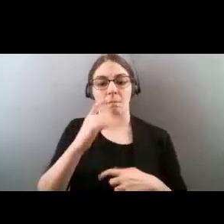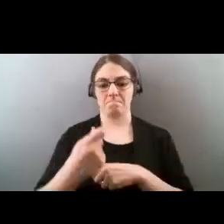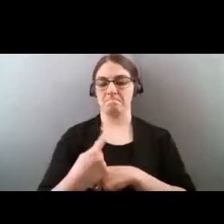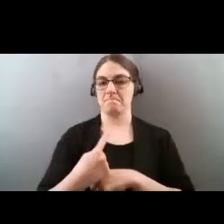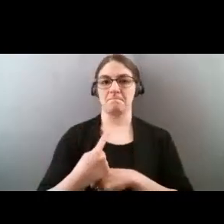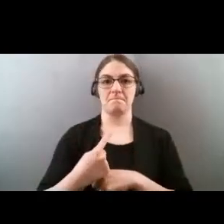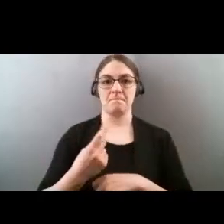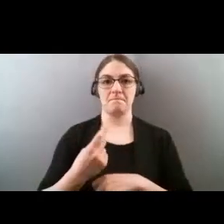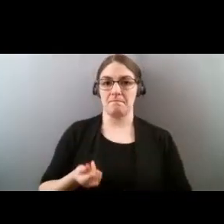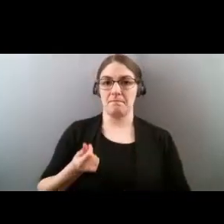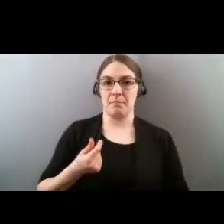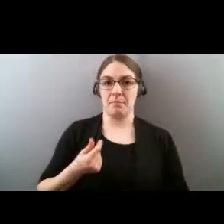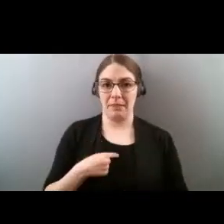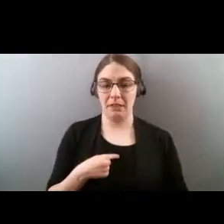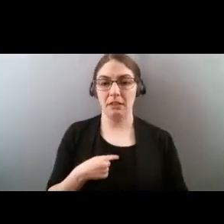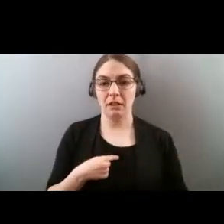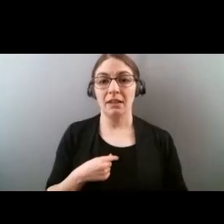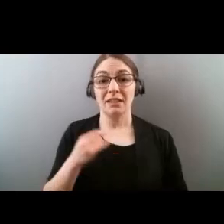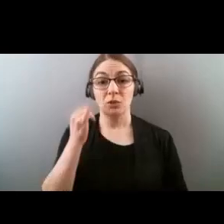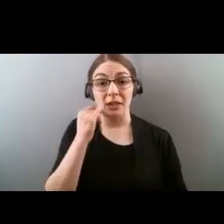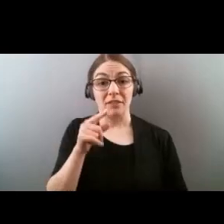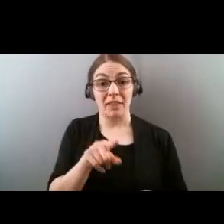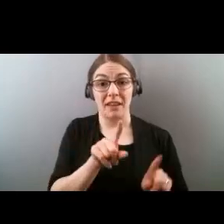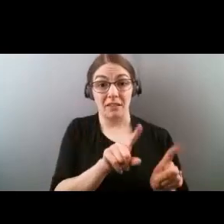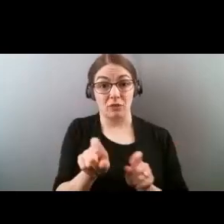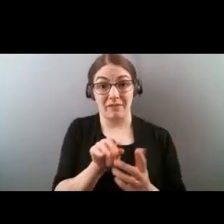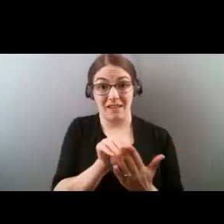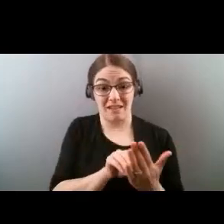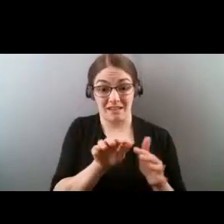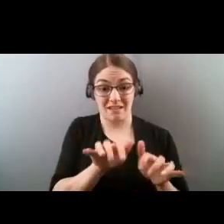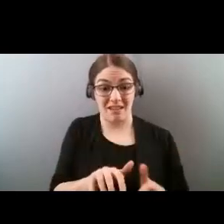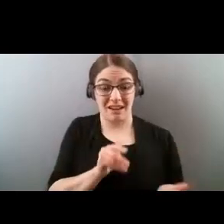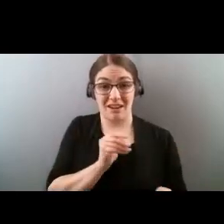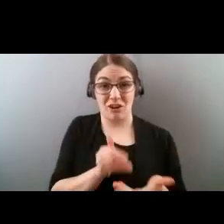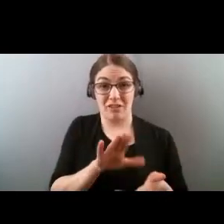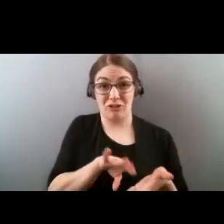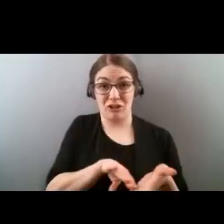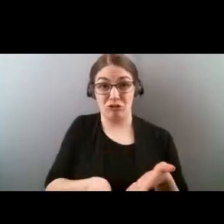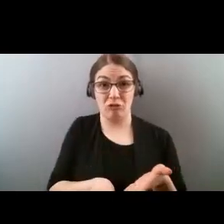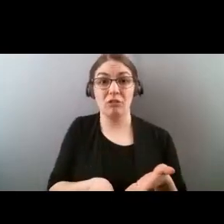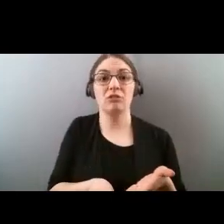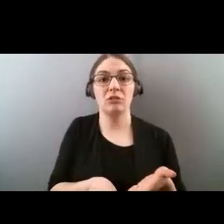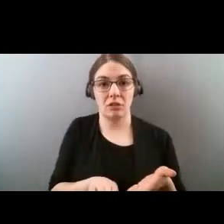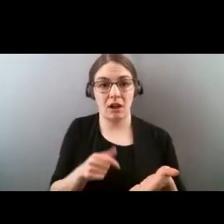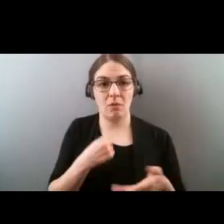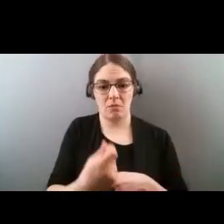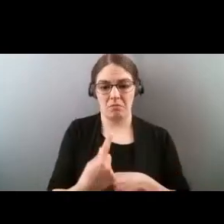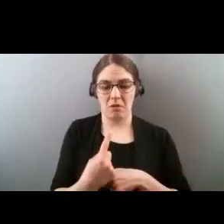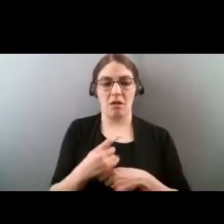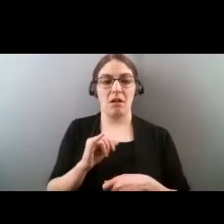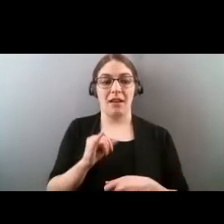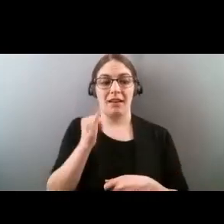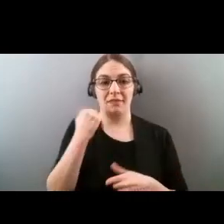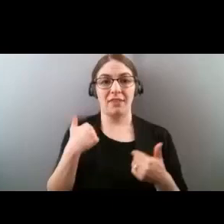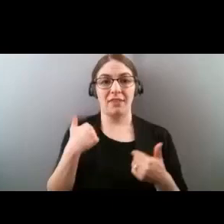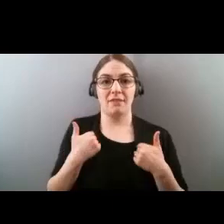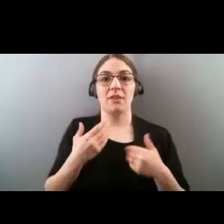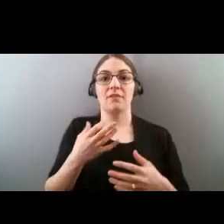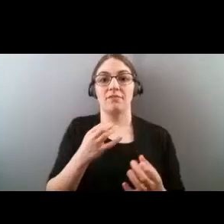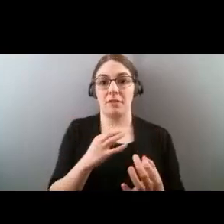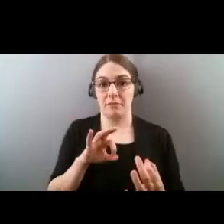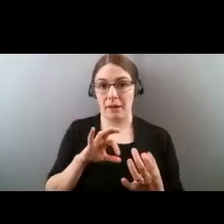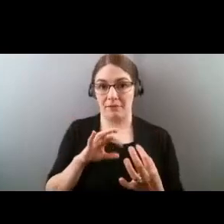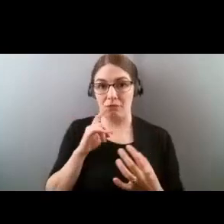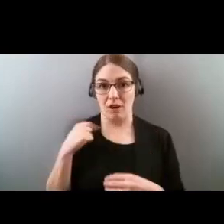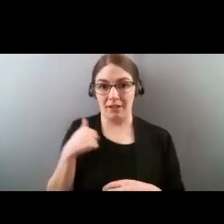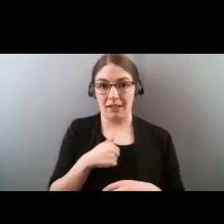they fill out the survey near their discharge and there was some constructive feedback that they wanted to give. I would get pinged, and